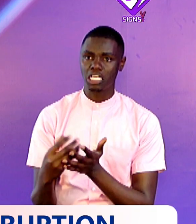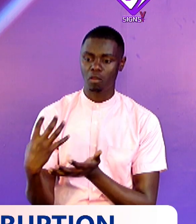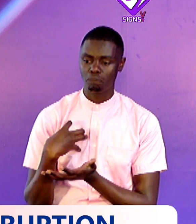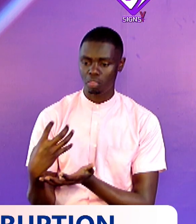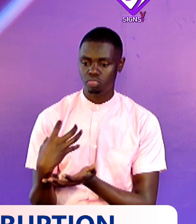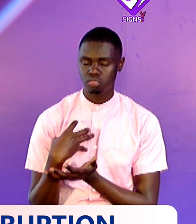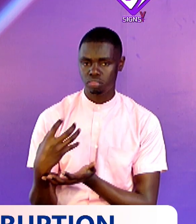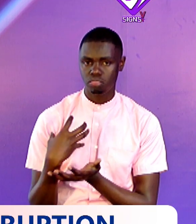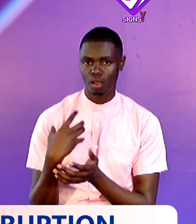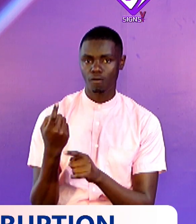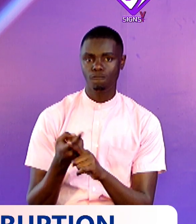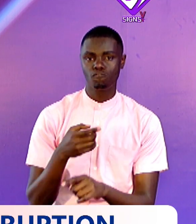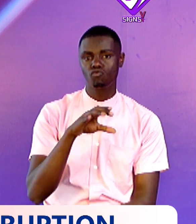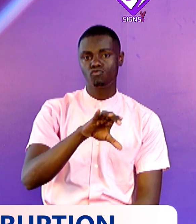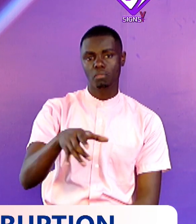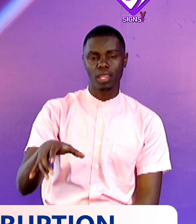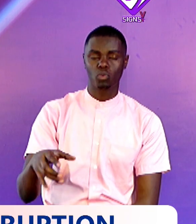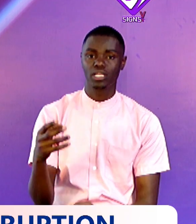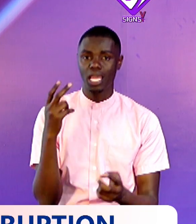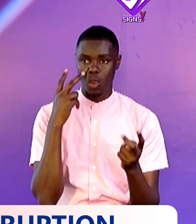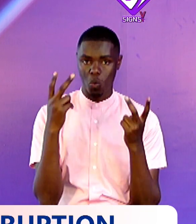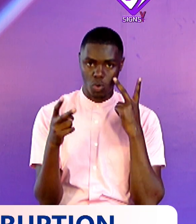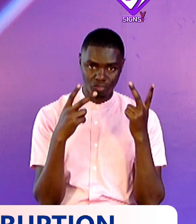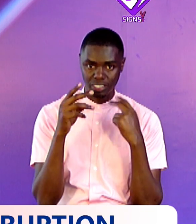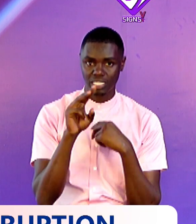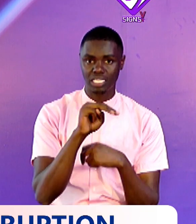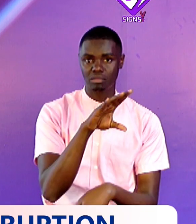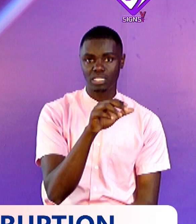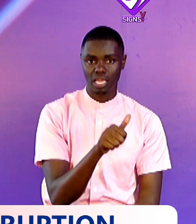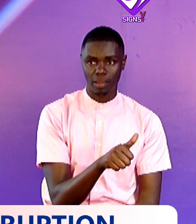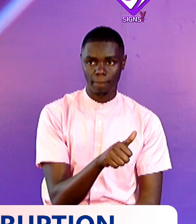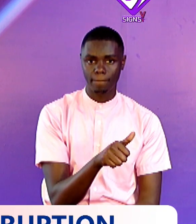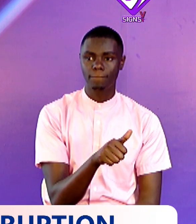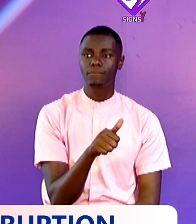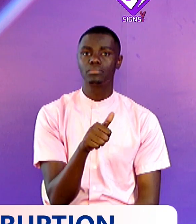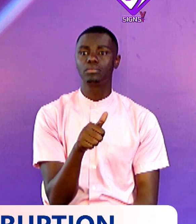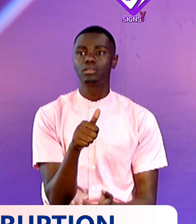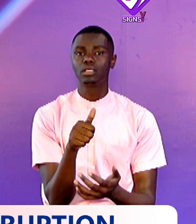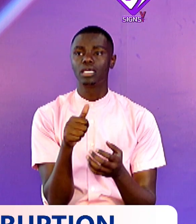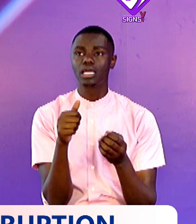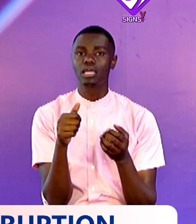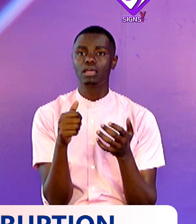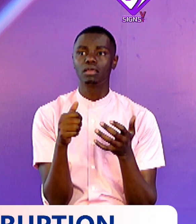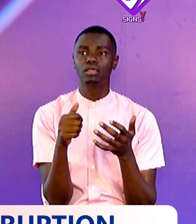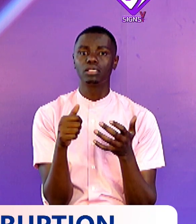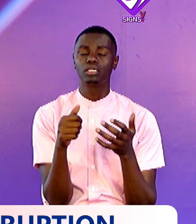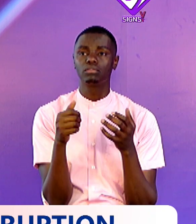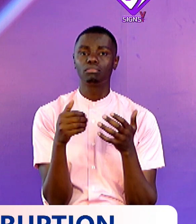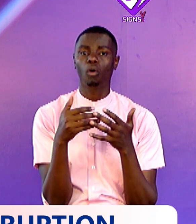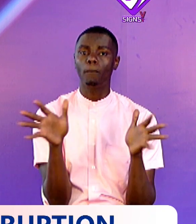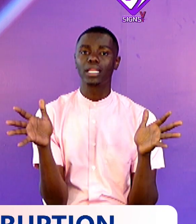the counties. We have seen how MCAs, when you are not opening up the door for